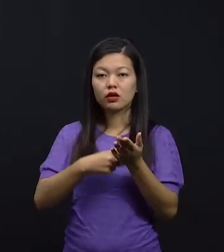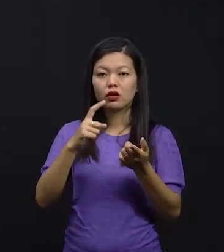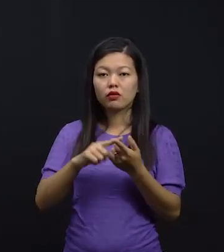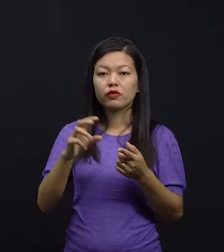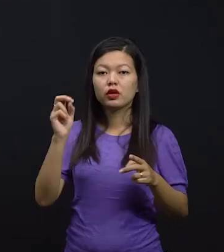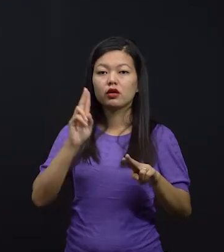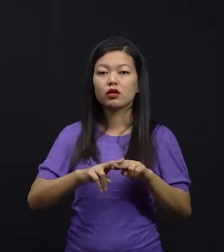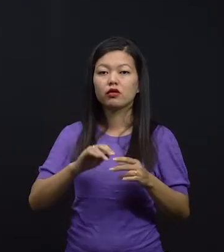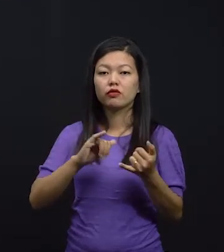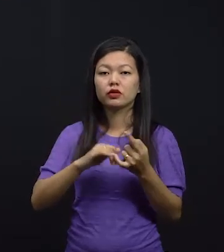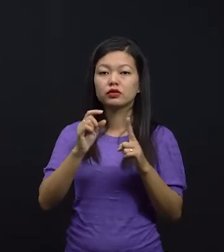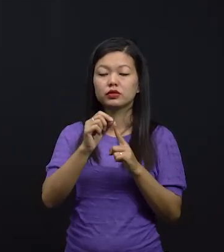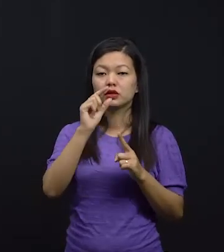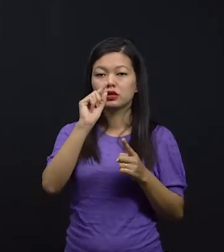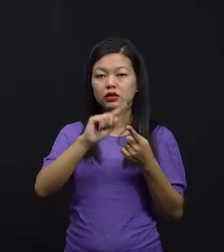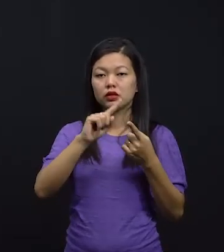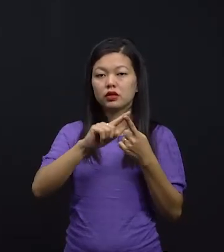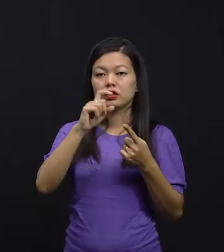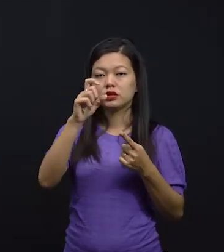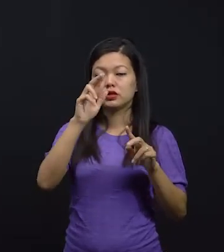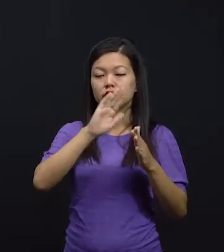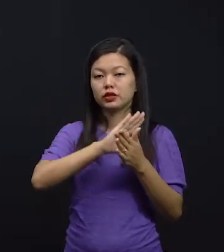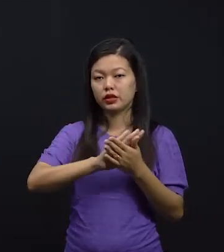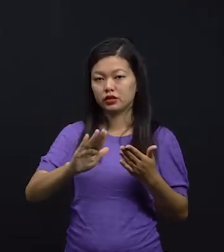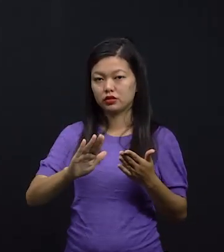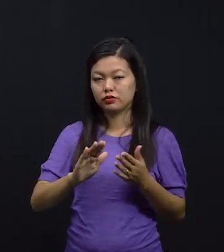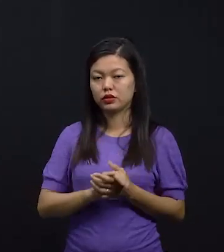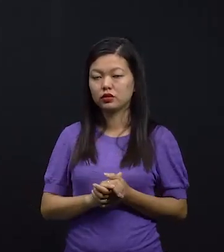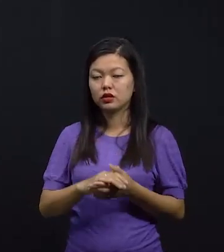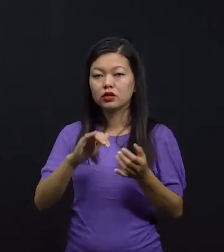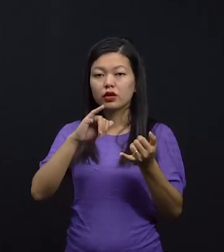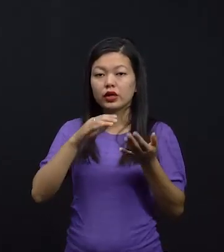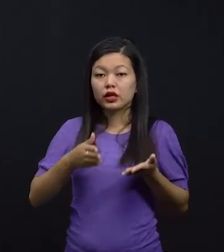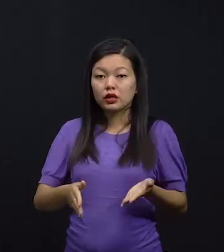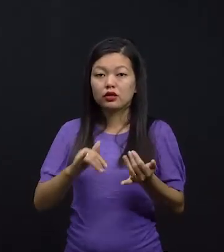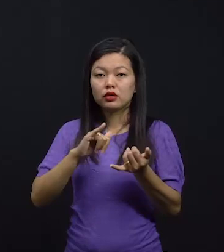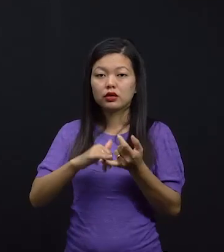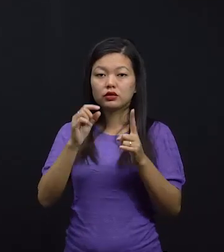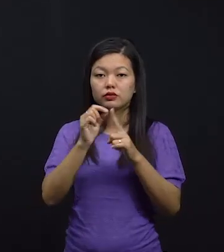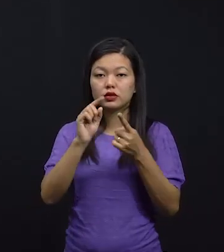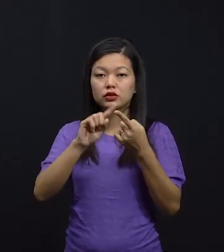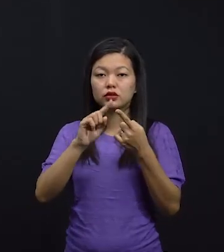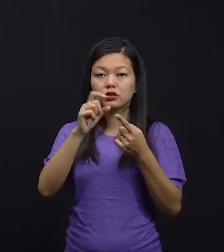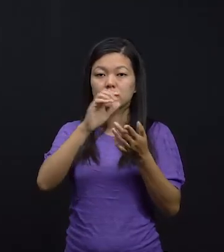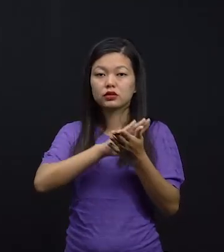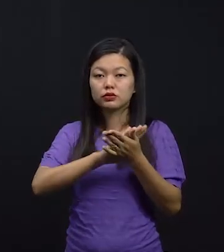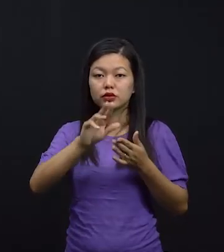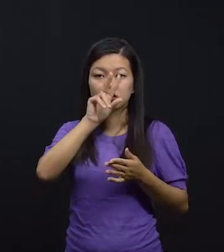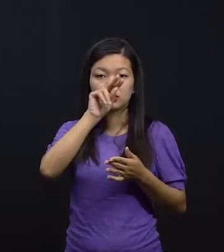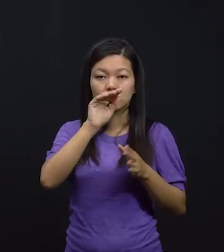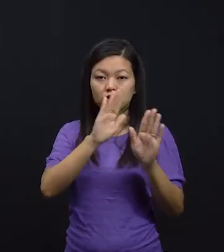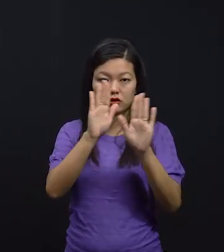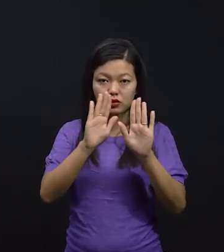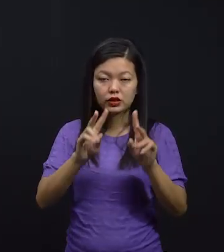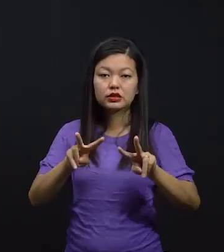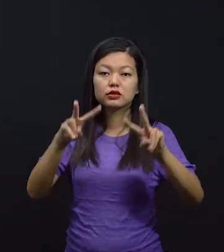have discussed about simile, and so on. And today I will not be explaining everything, but when you look at the first line